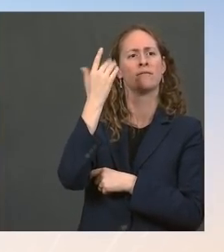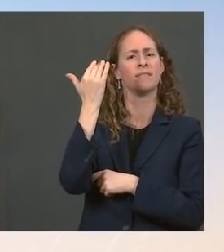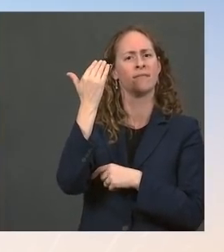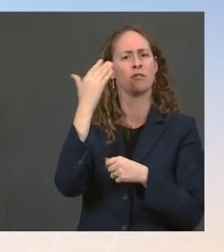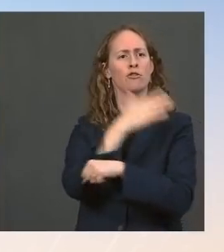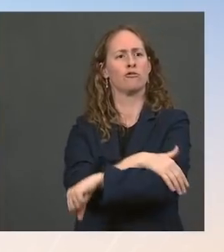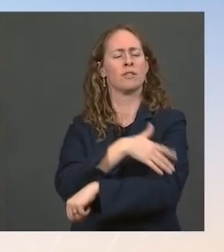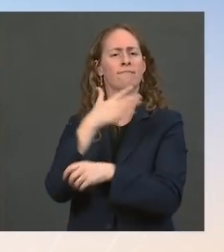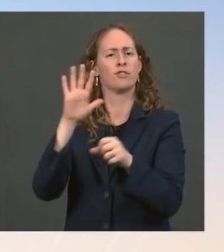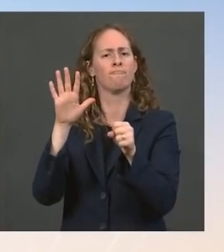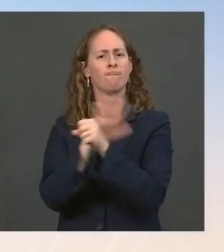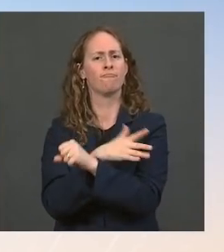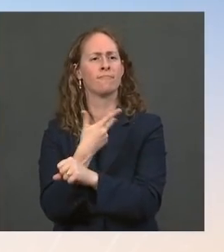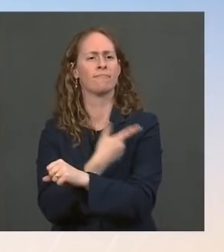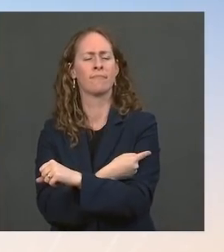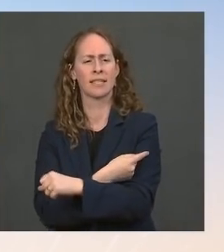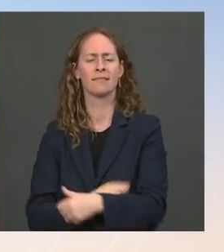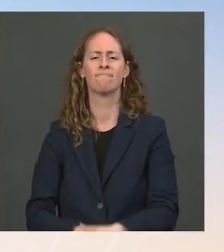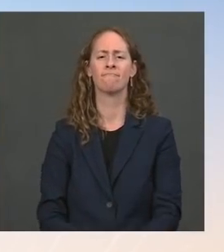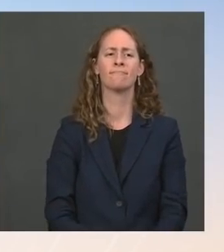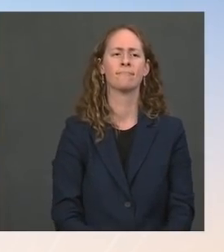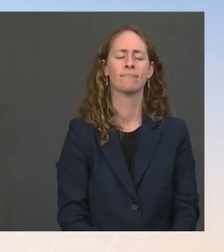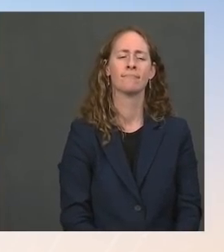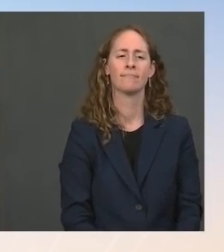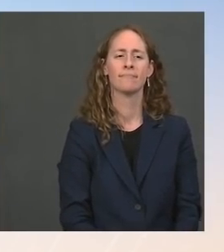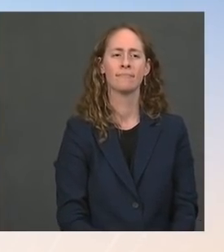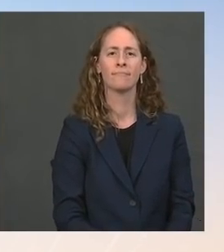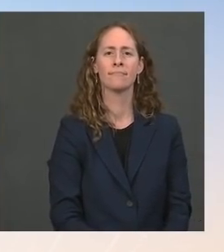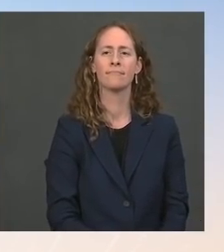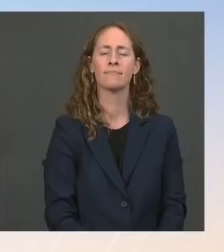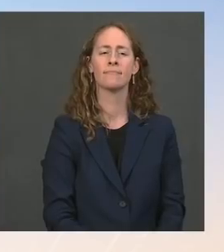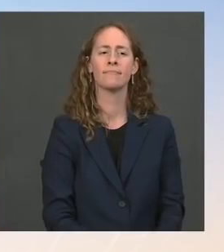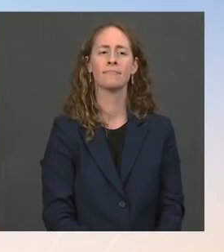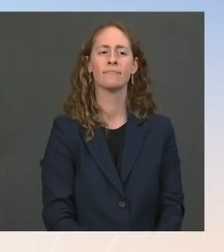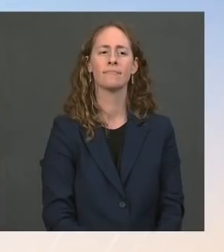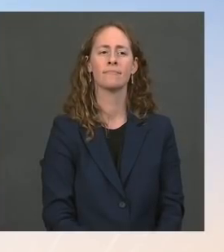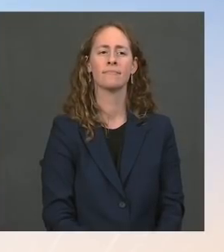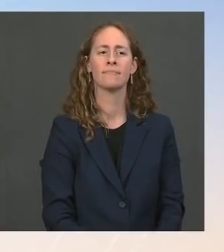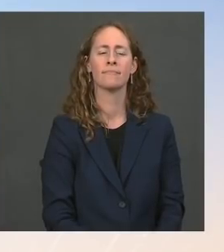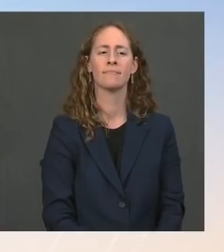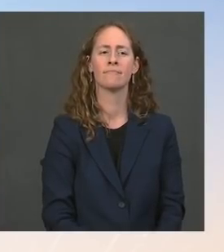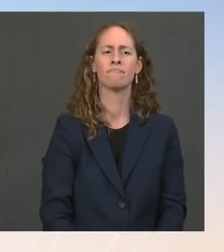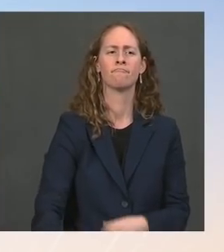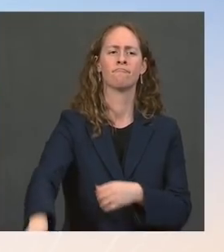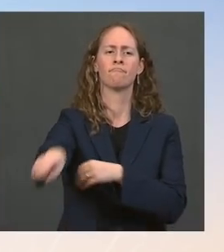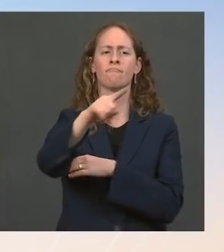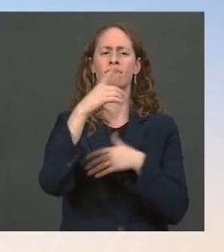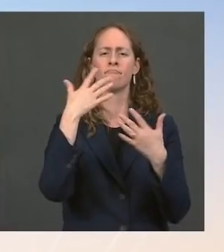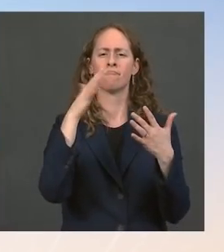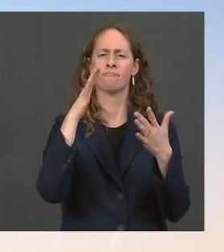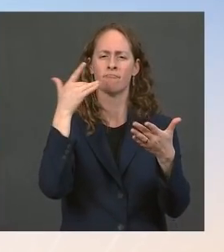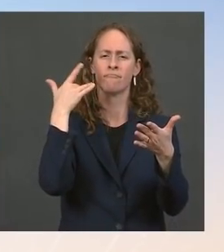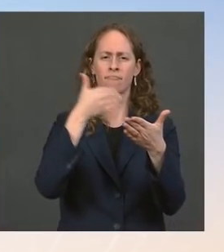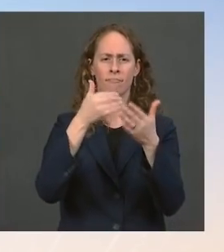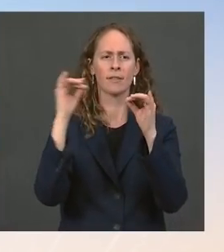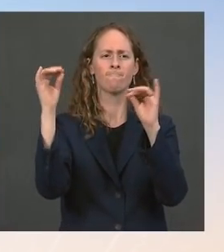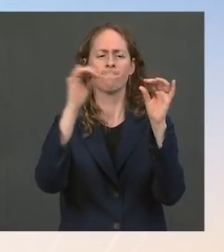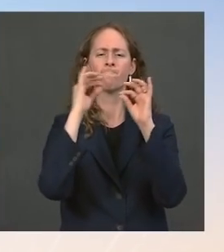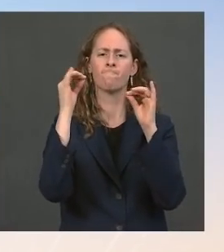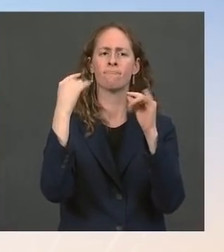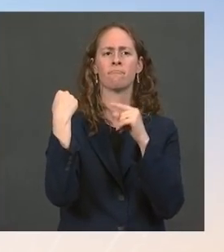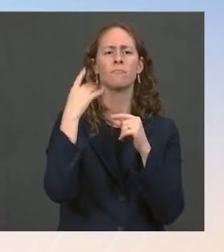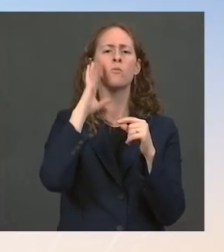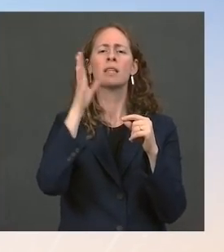as you know, have been renewed through I think about October 21st, but we're continuing to evaluate and make